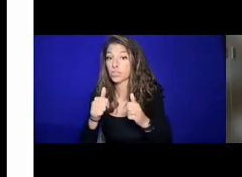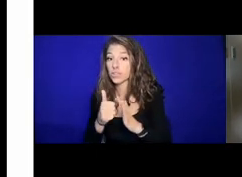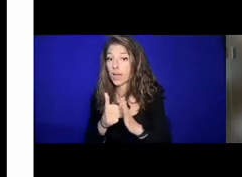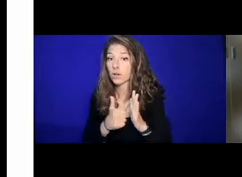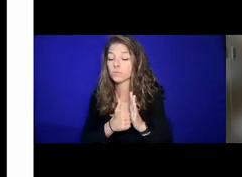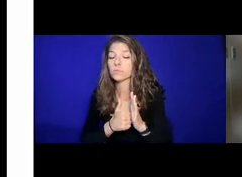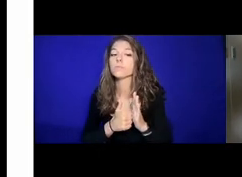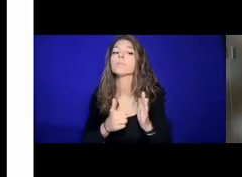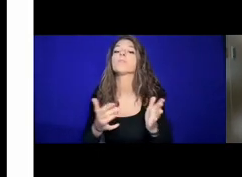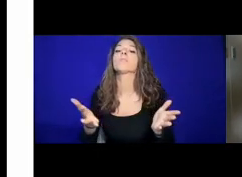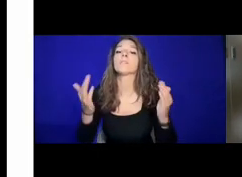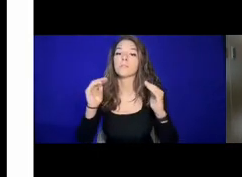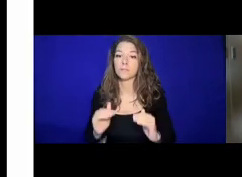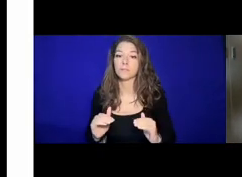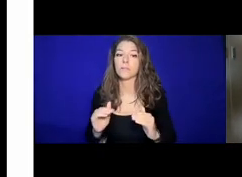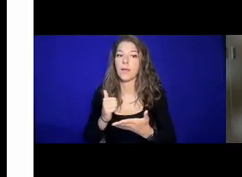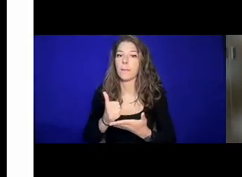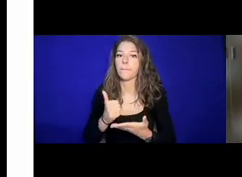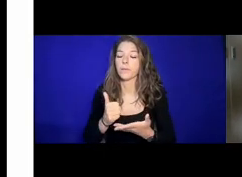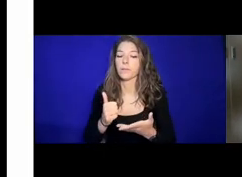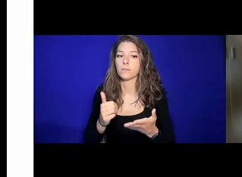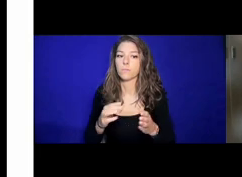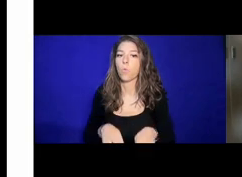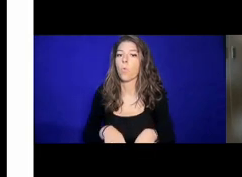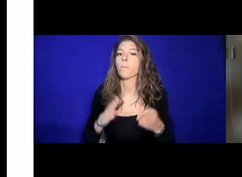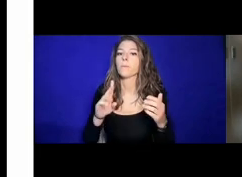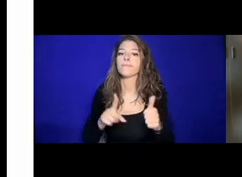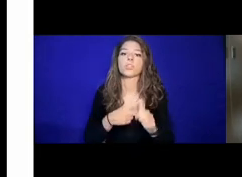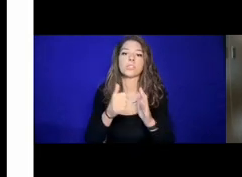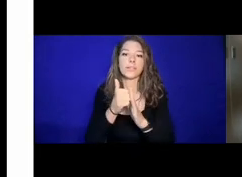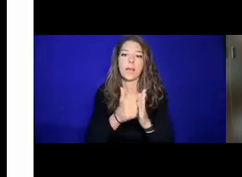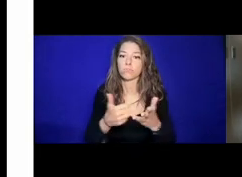accounts, we then move forward on just helping you open your first